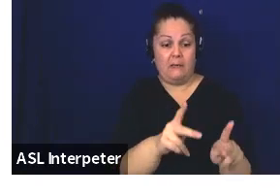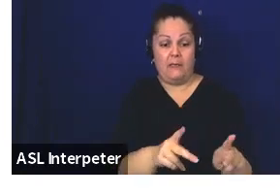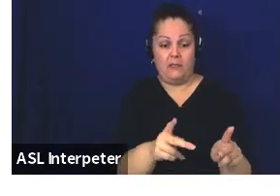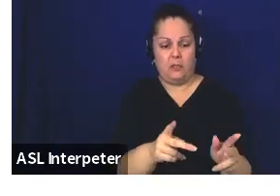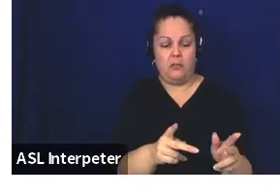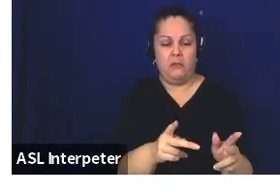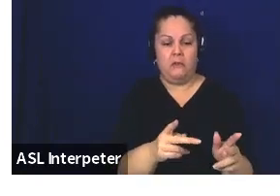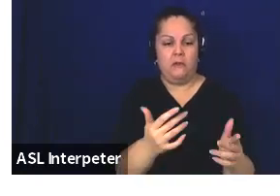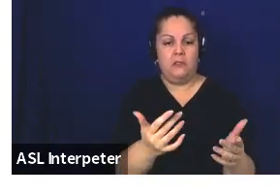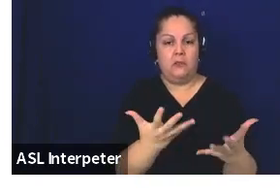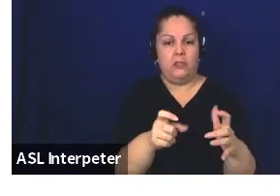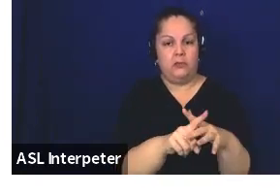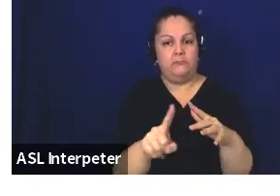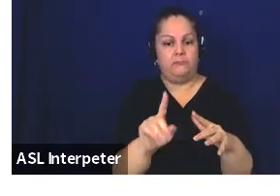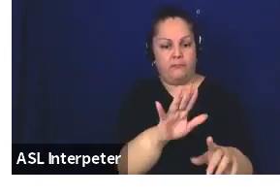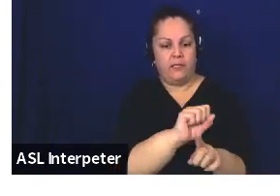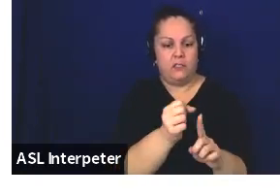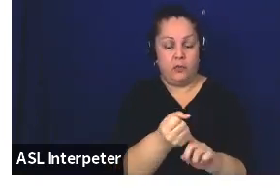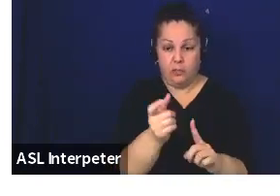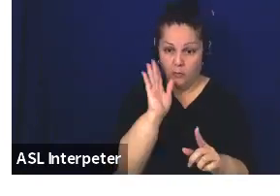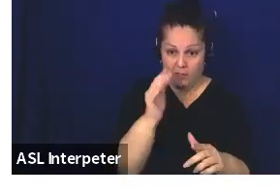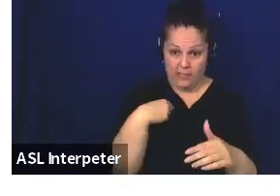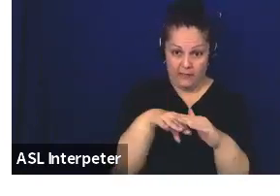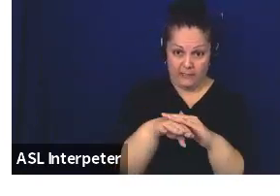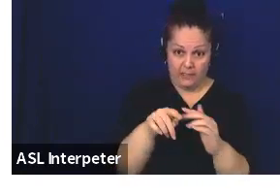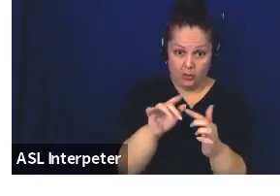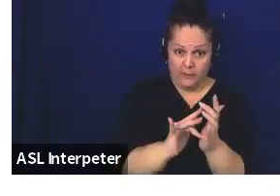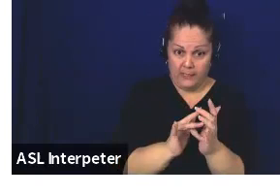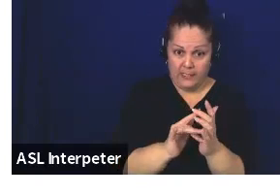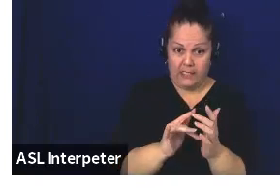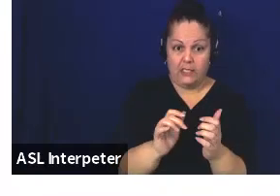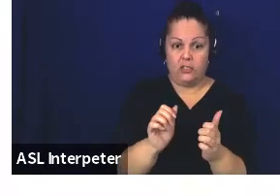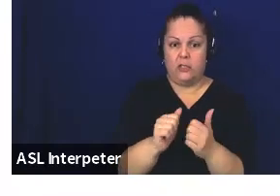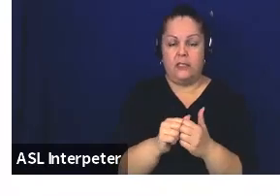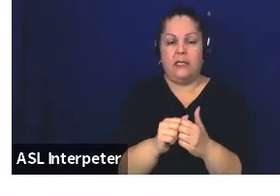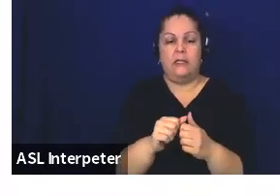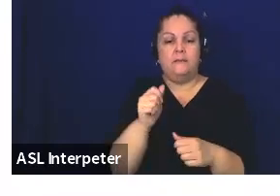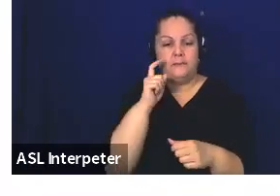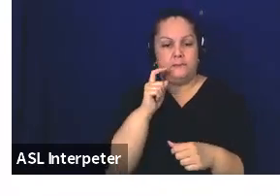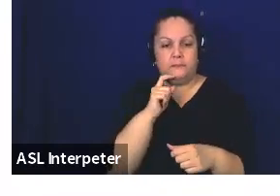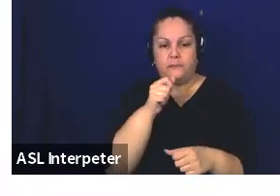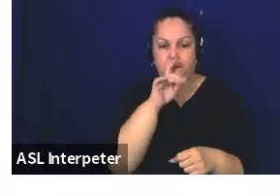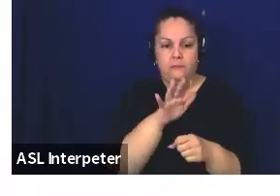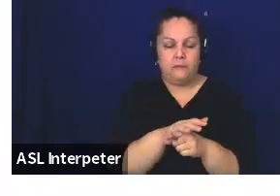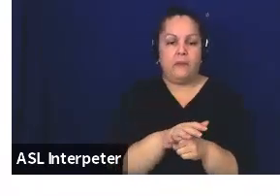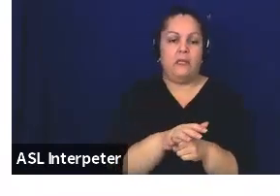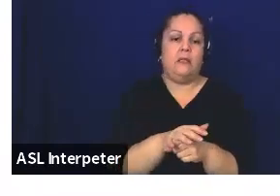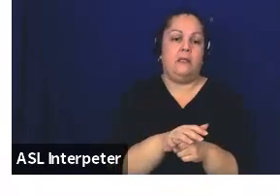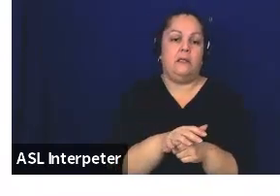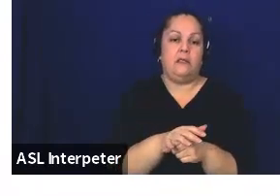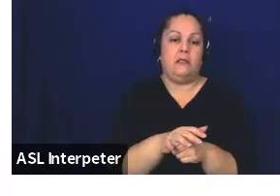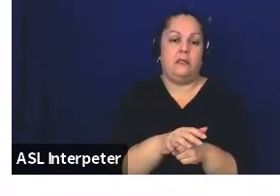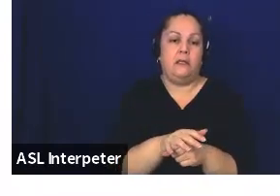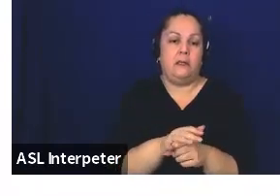leave their situation, will they have access to medications such as gender-confirming medicines or any life-sustaining